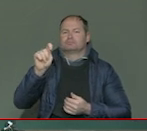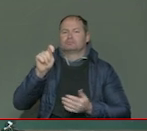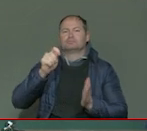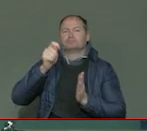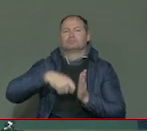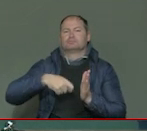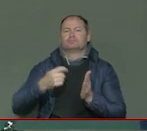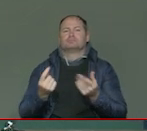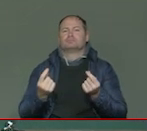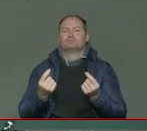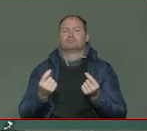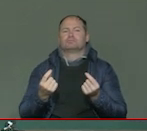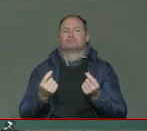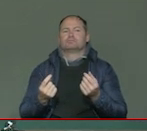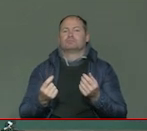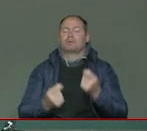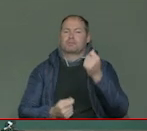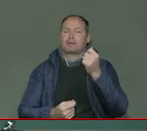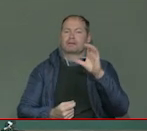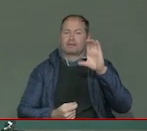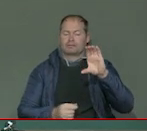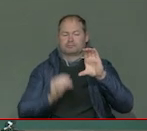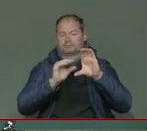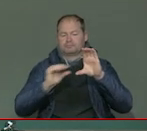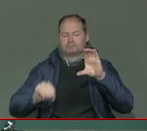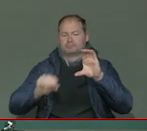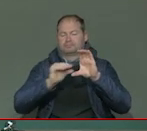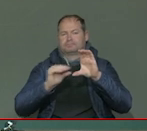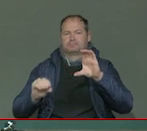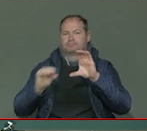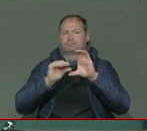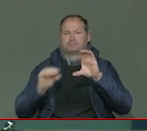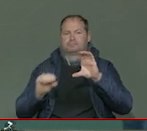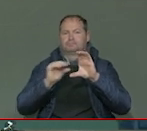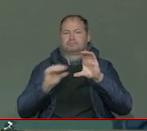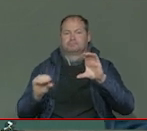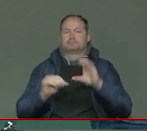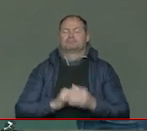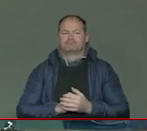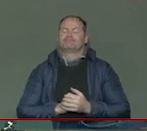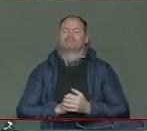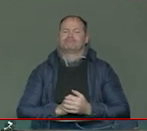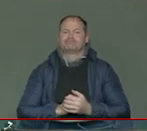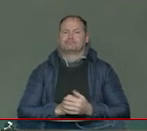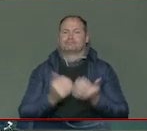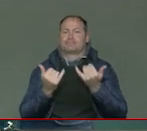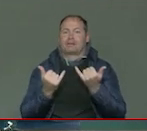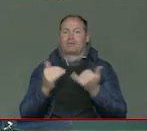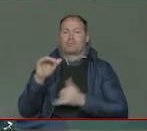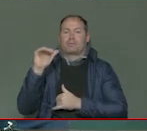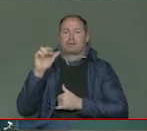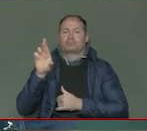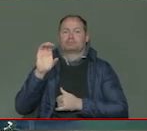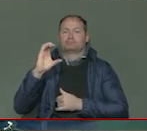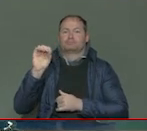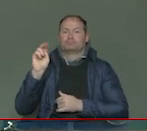The money gets deducted from your card directly, am I right? So when you do the bank recon, just